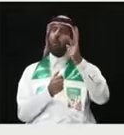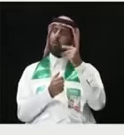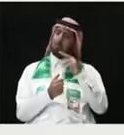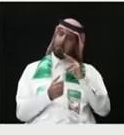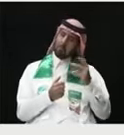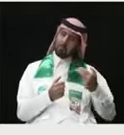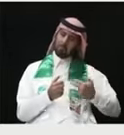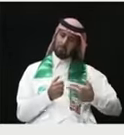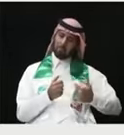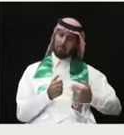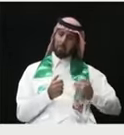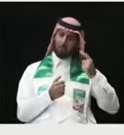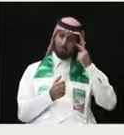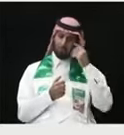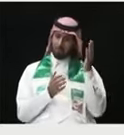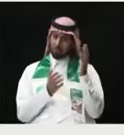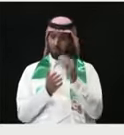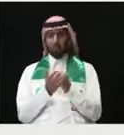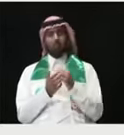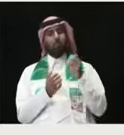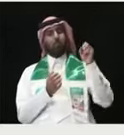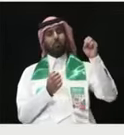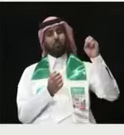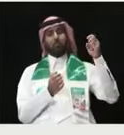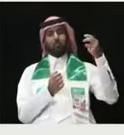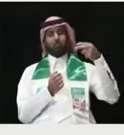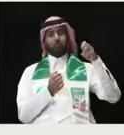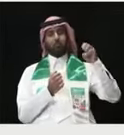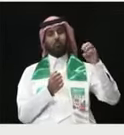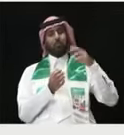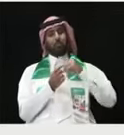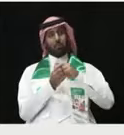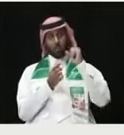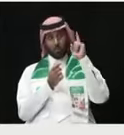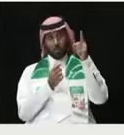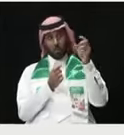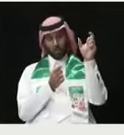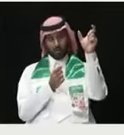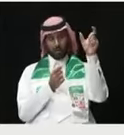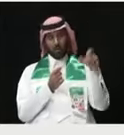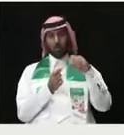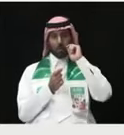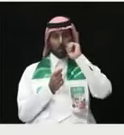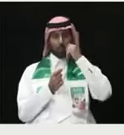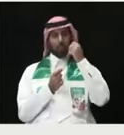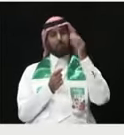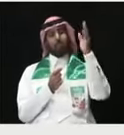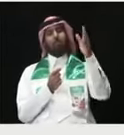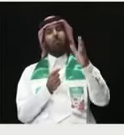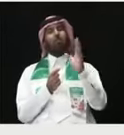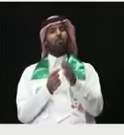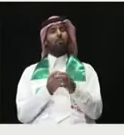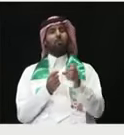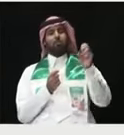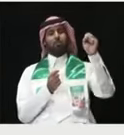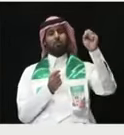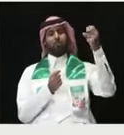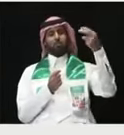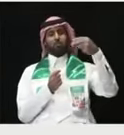we need an ing. So, if you remember the present progressive, we will do the same thing, but this